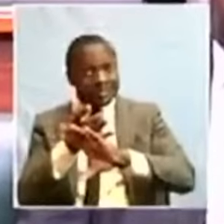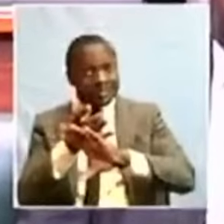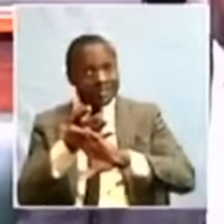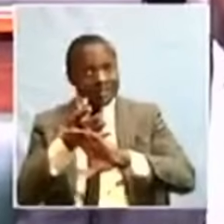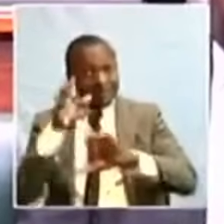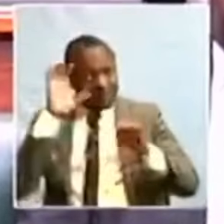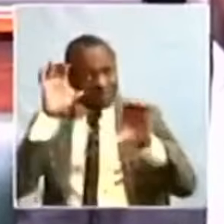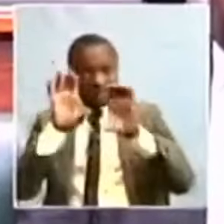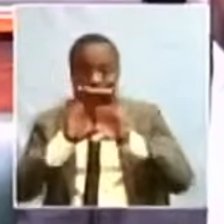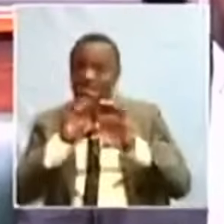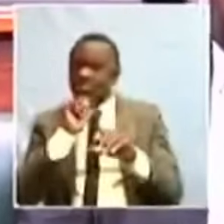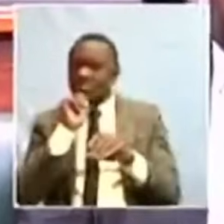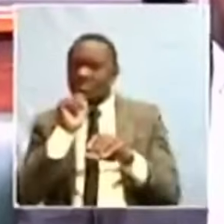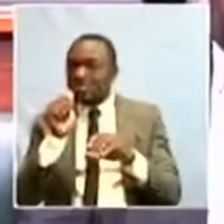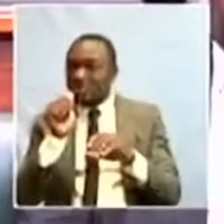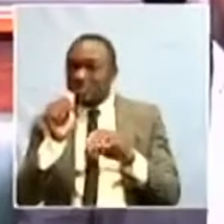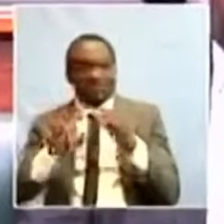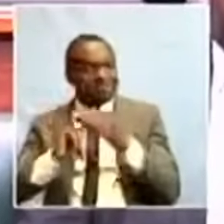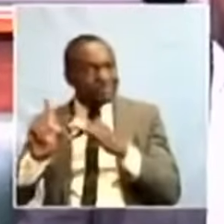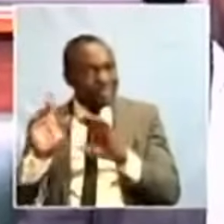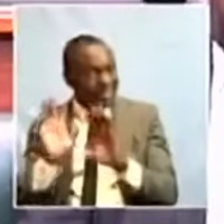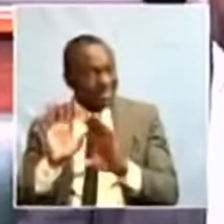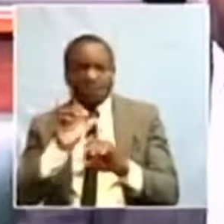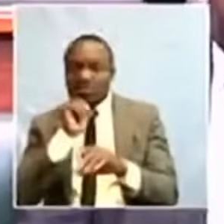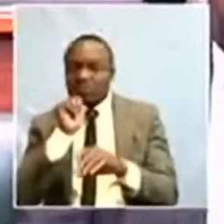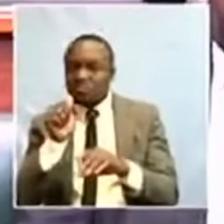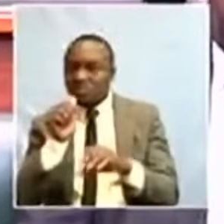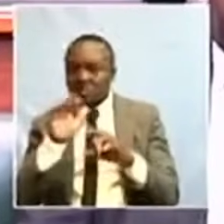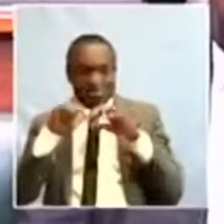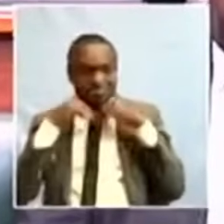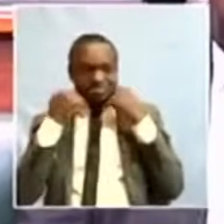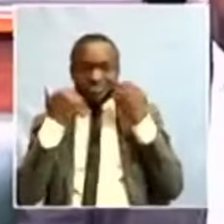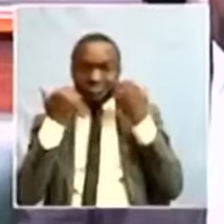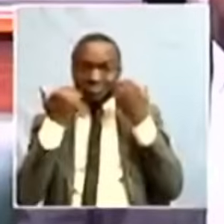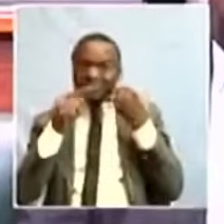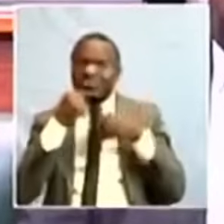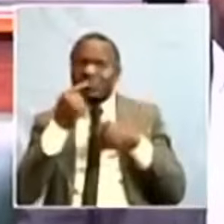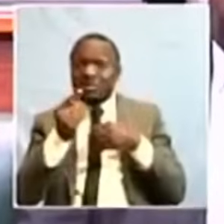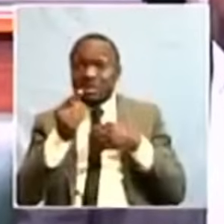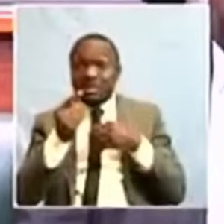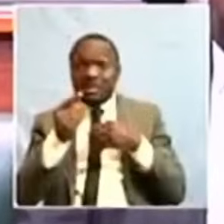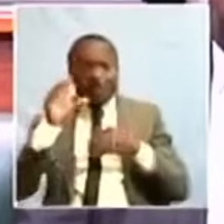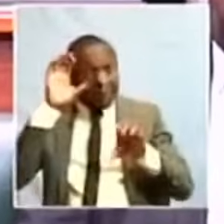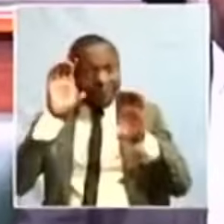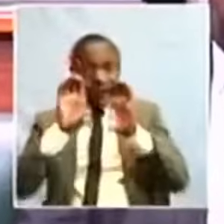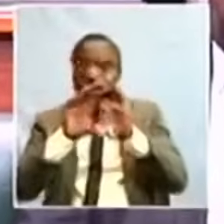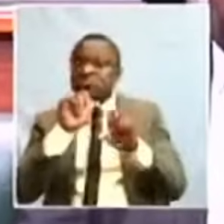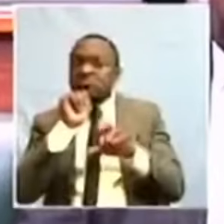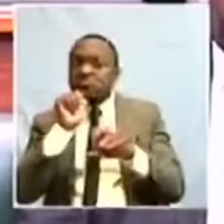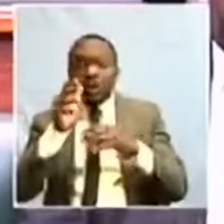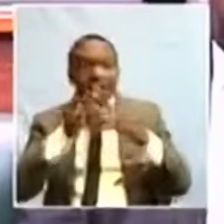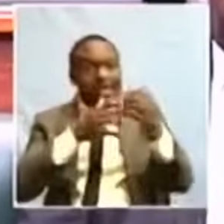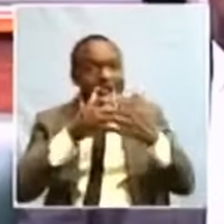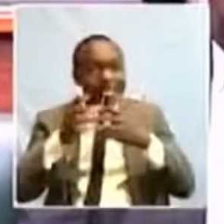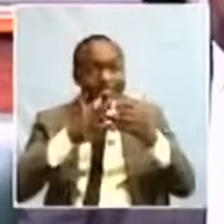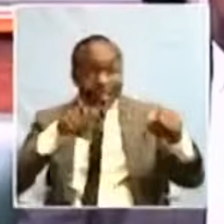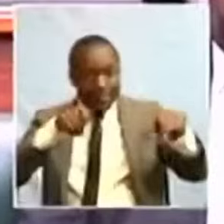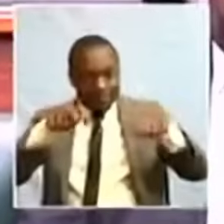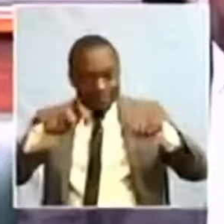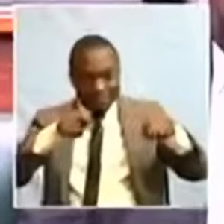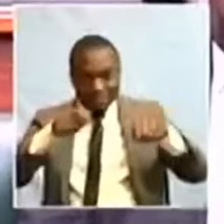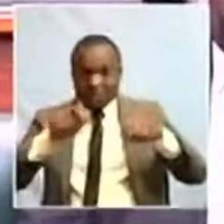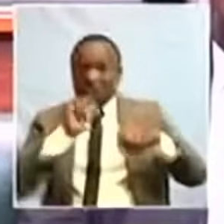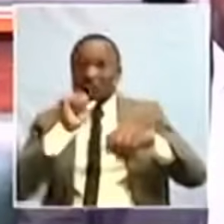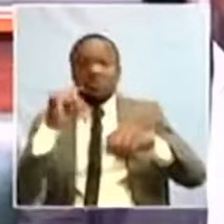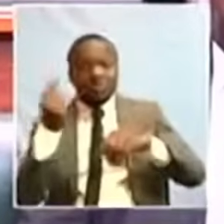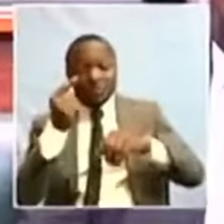not run away. I will not shy away from saying the conditions are not easy to handle. It is not